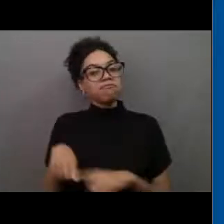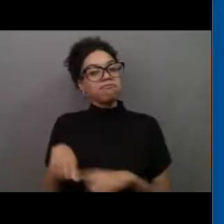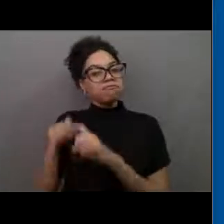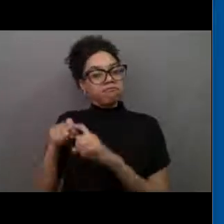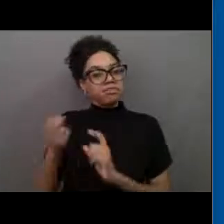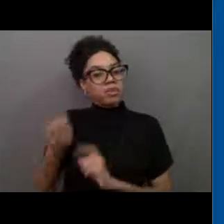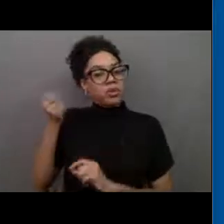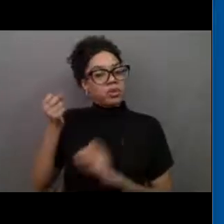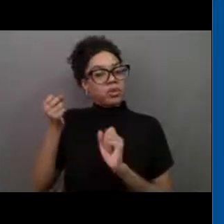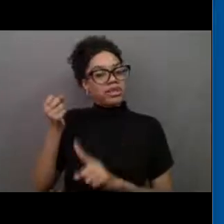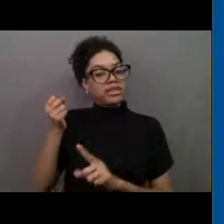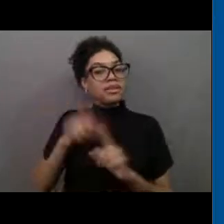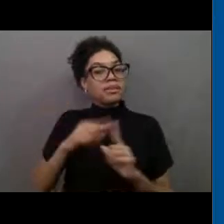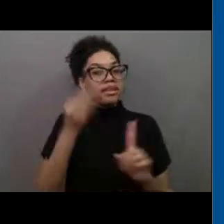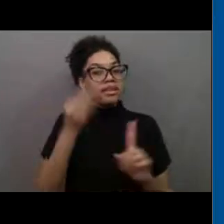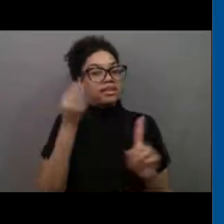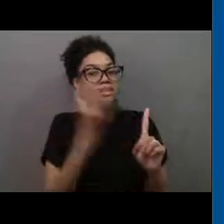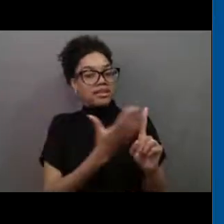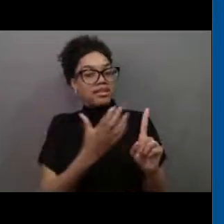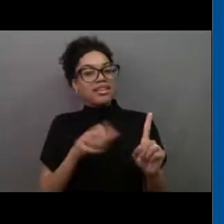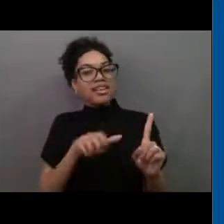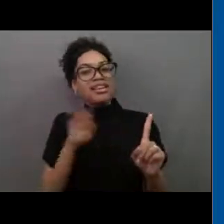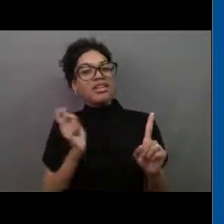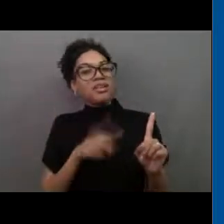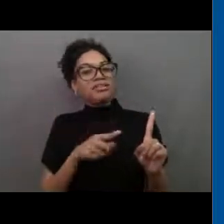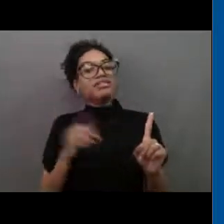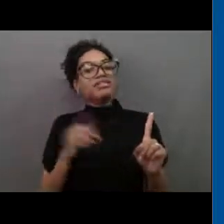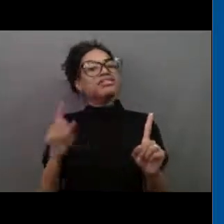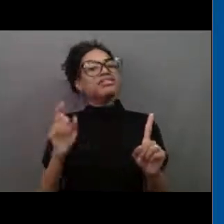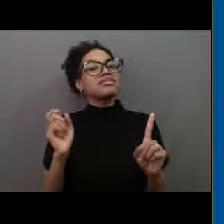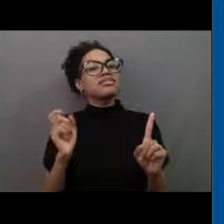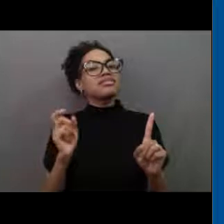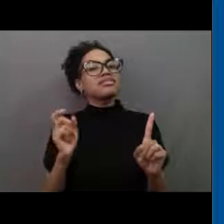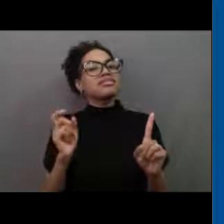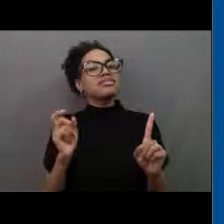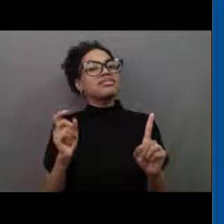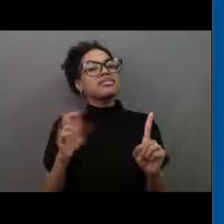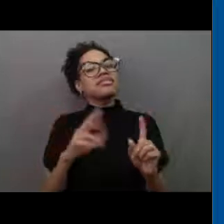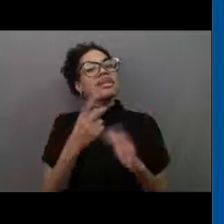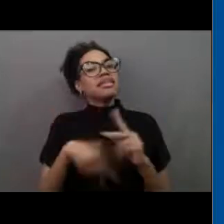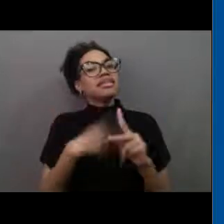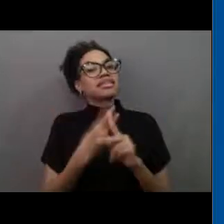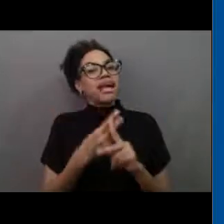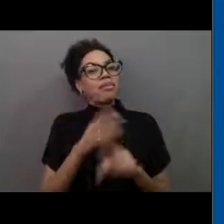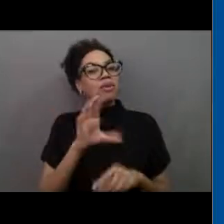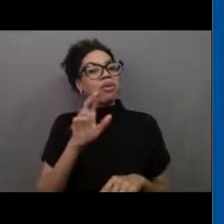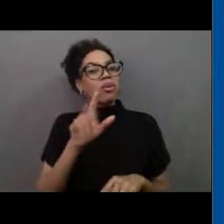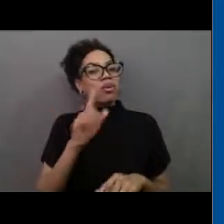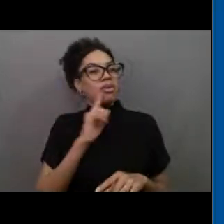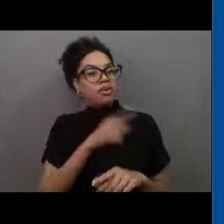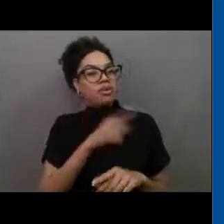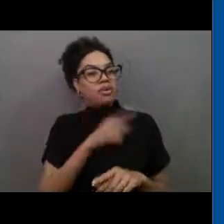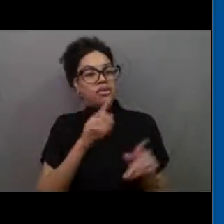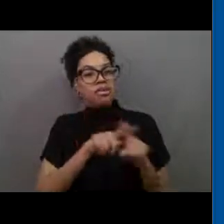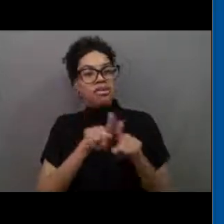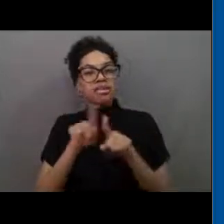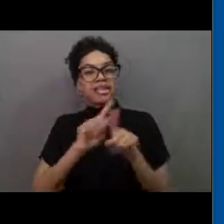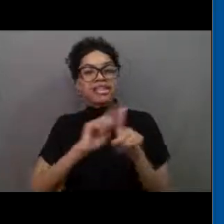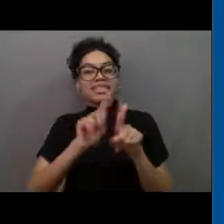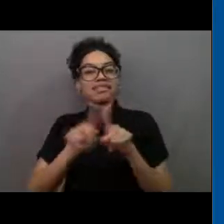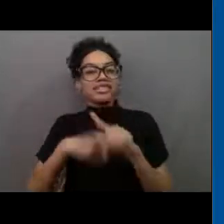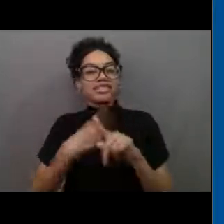let you know, Evie asked, what are some of the creatures that live among the coral? Kelly is going to share it and show us, Evie, so just